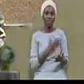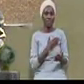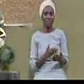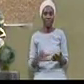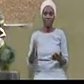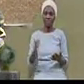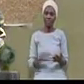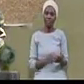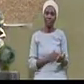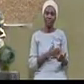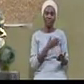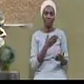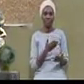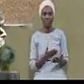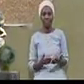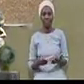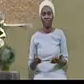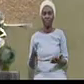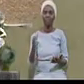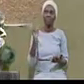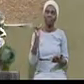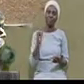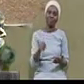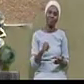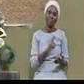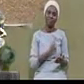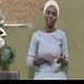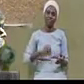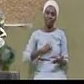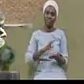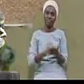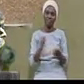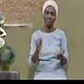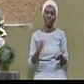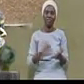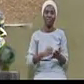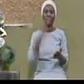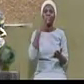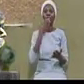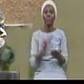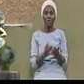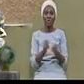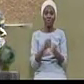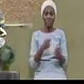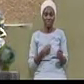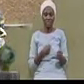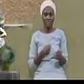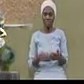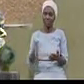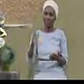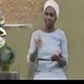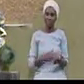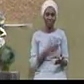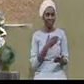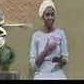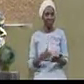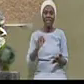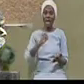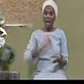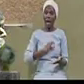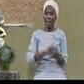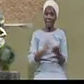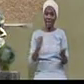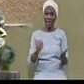I believe, yes, Lord, I believe, yes, Lord, I believe. It is well with me. Is it well with